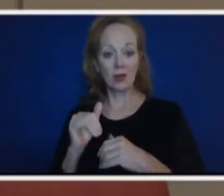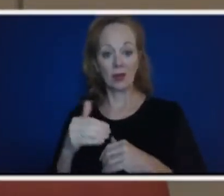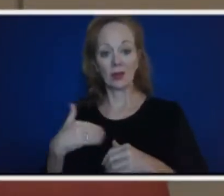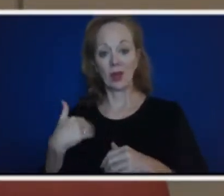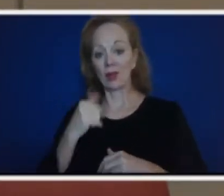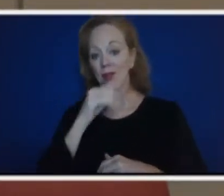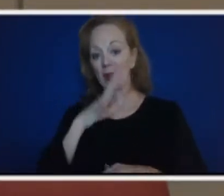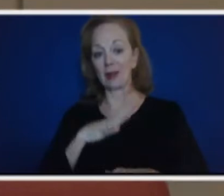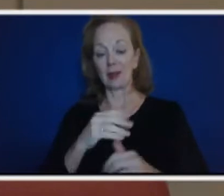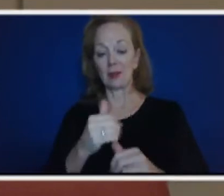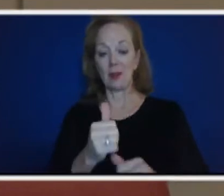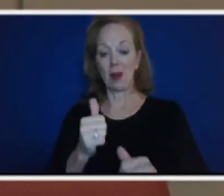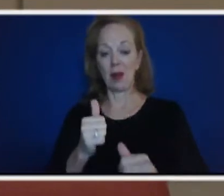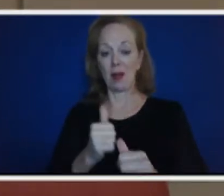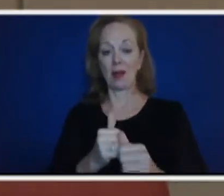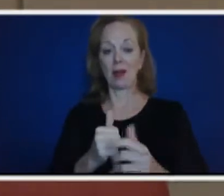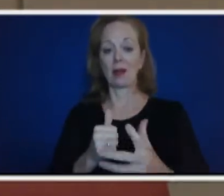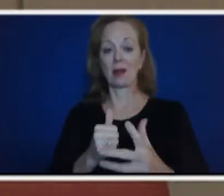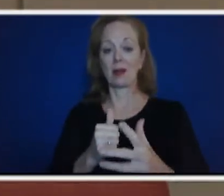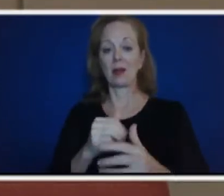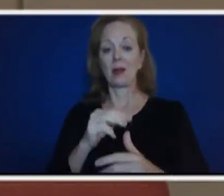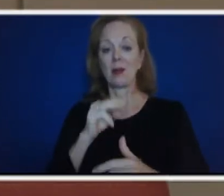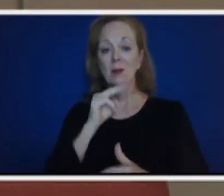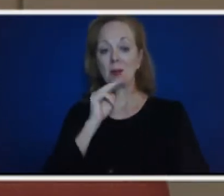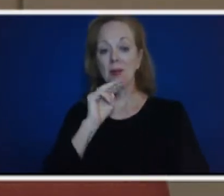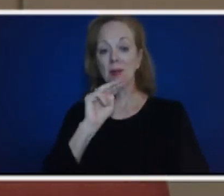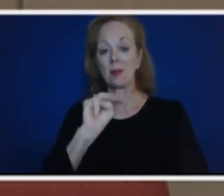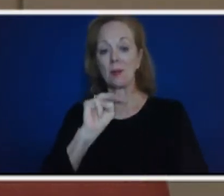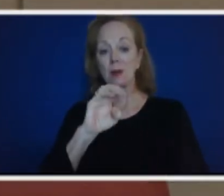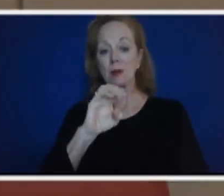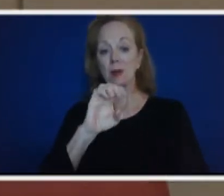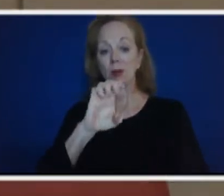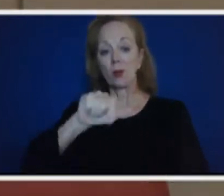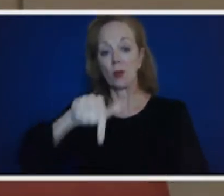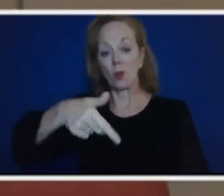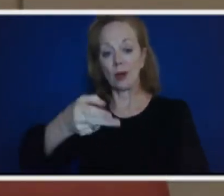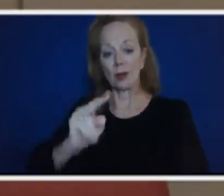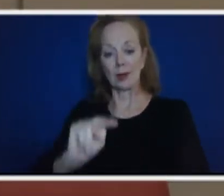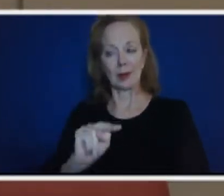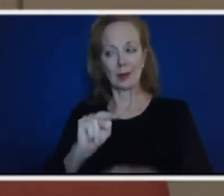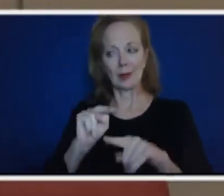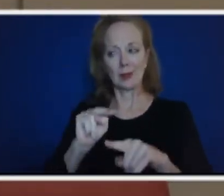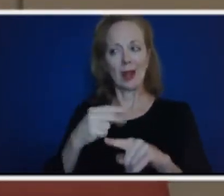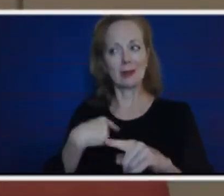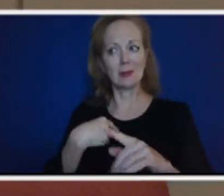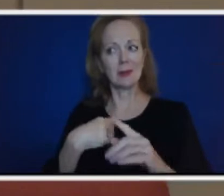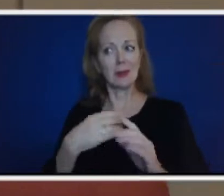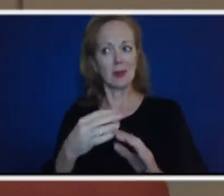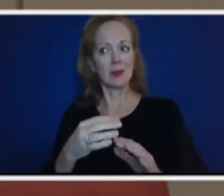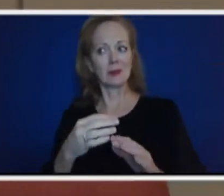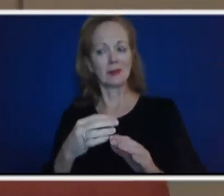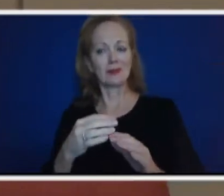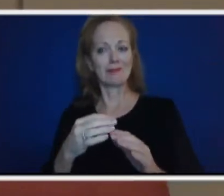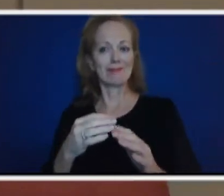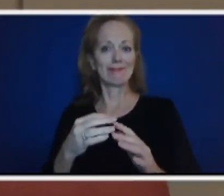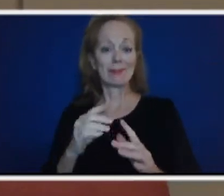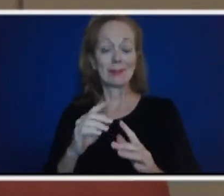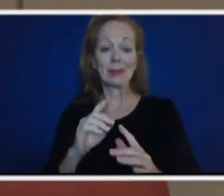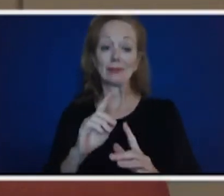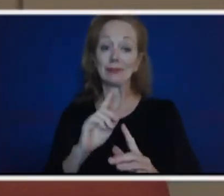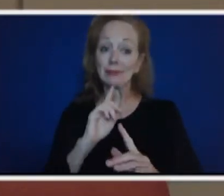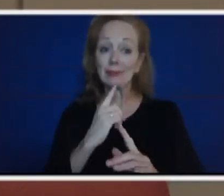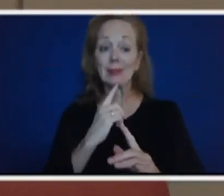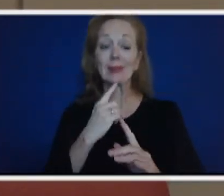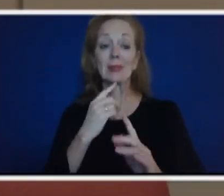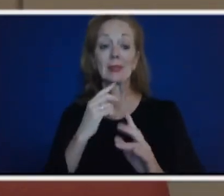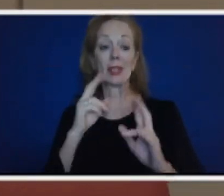you, Mrs. McQueen, she seems to have some significant issues too in terms of buffering.